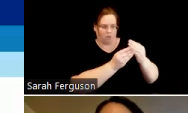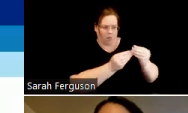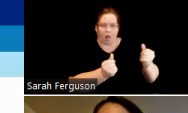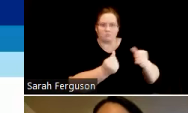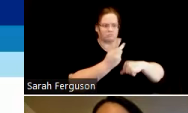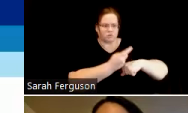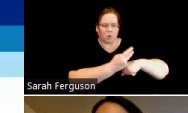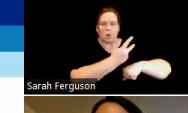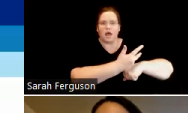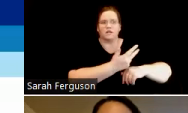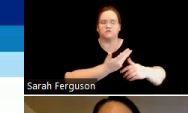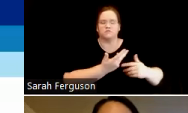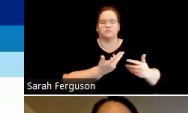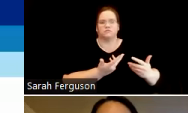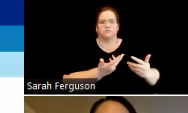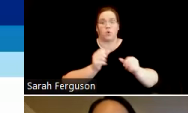the vaccine.